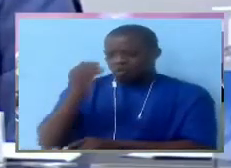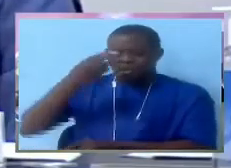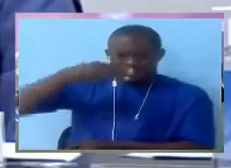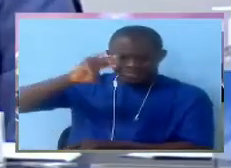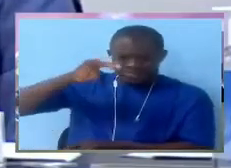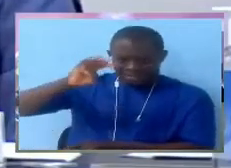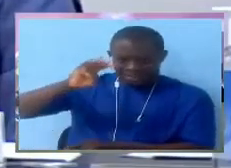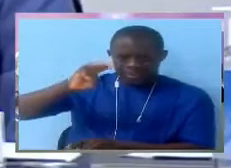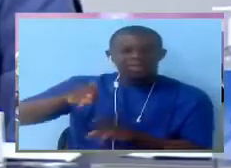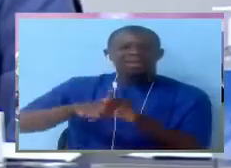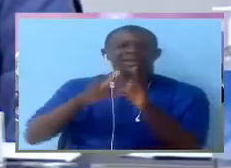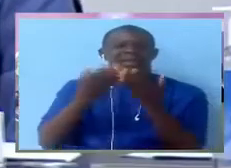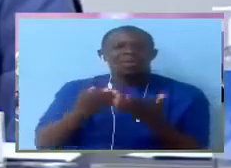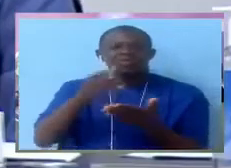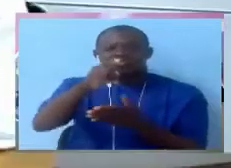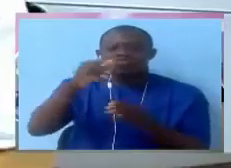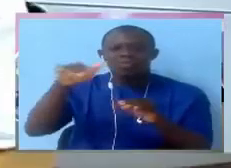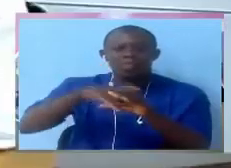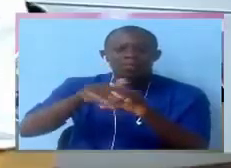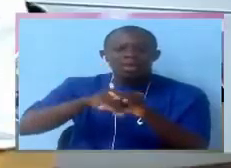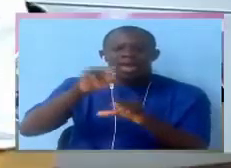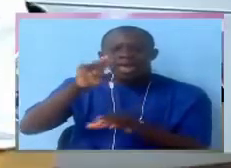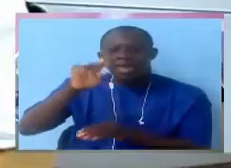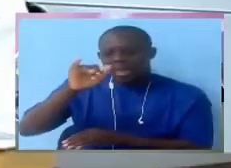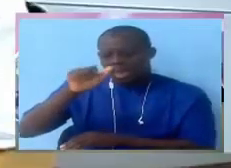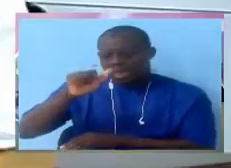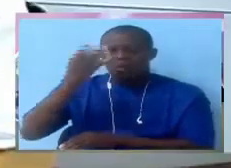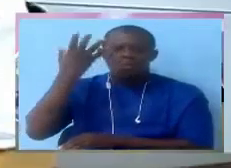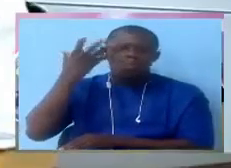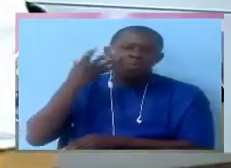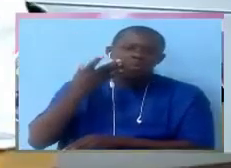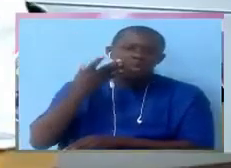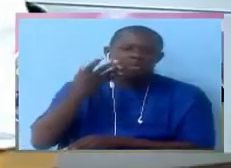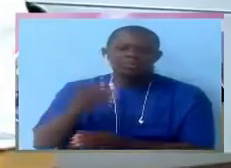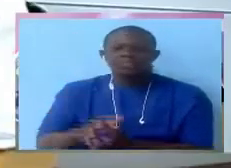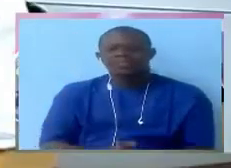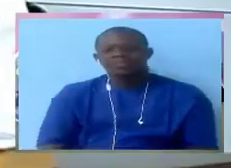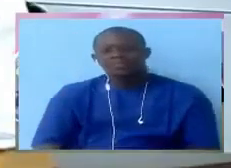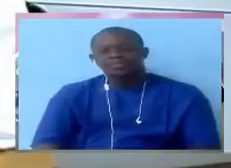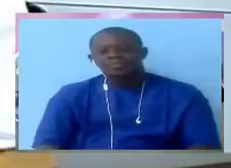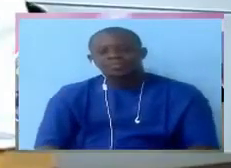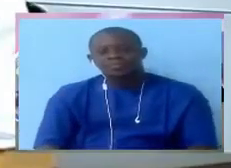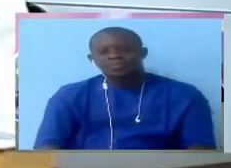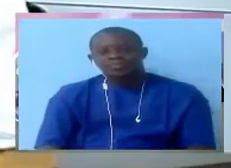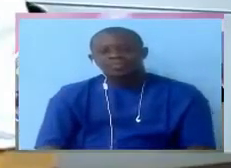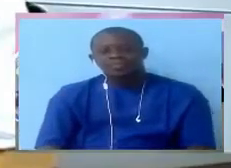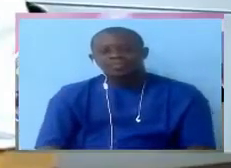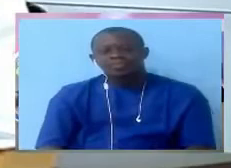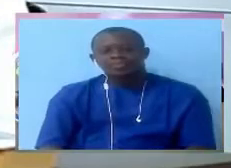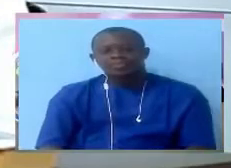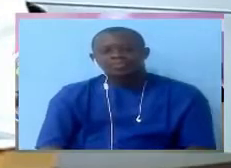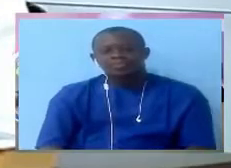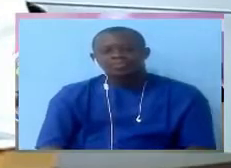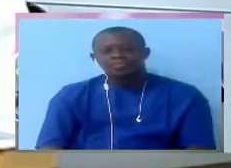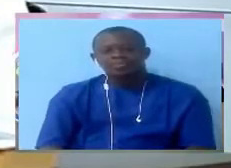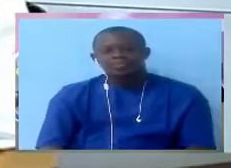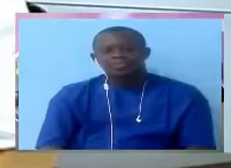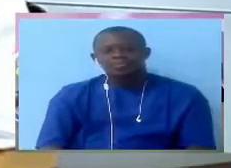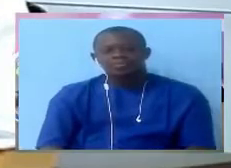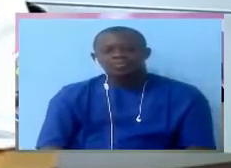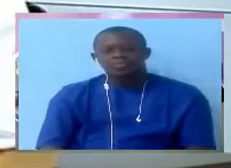2013? Mi nga baye Gambia National Army 2013. Kañ nga bokka ci NIA bi? I joined the